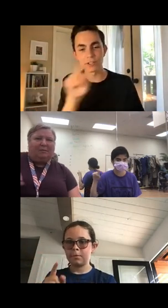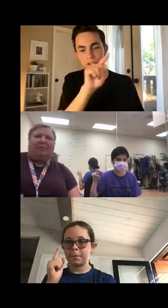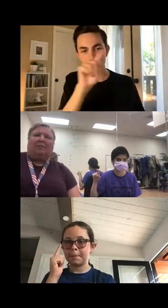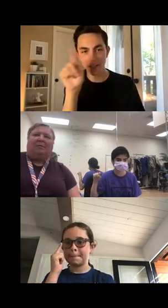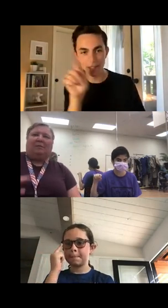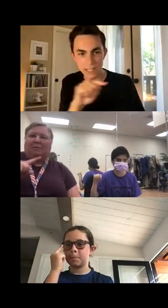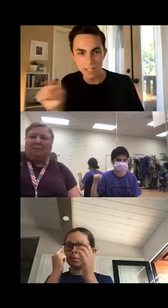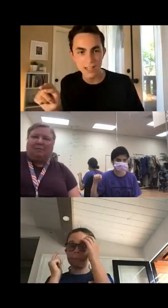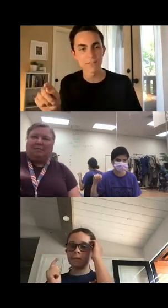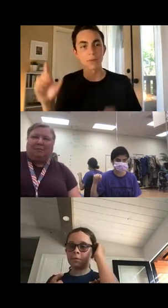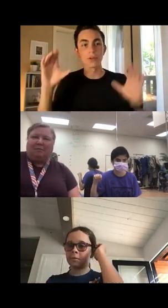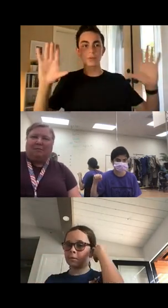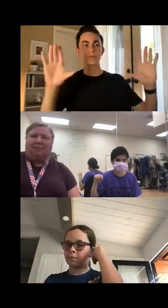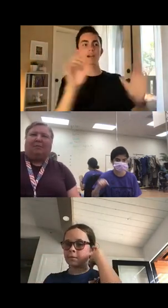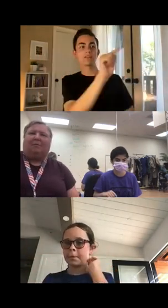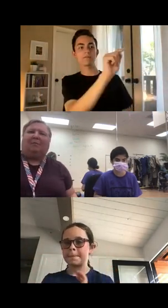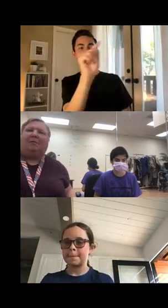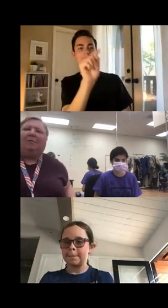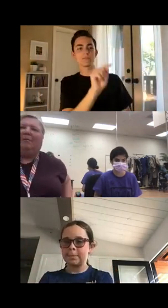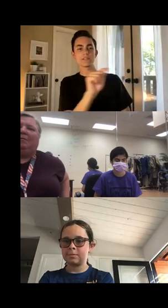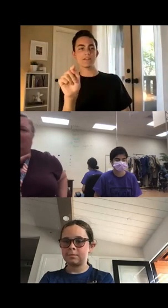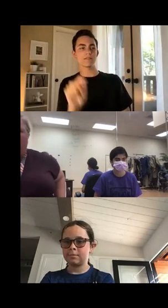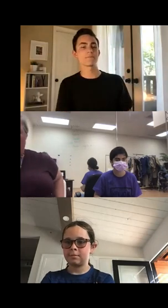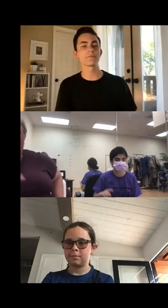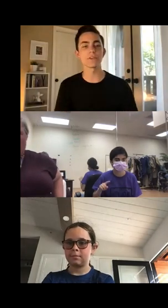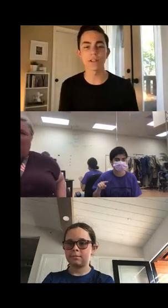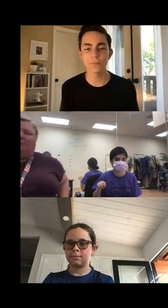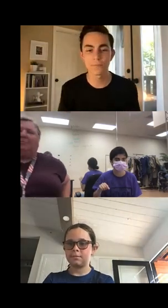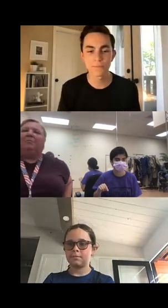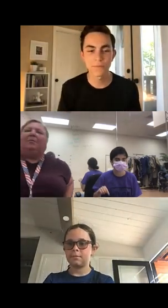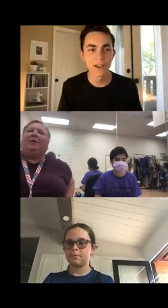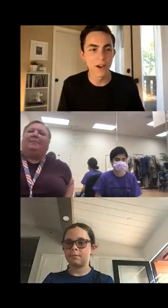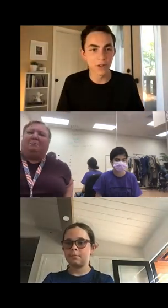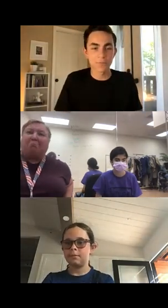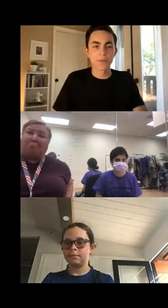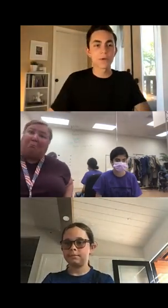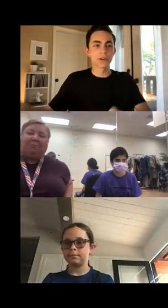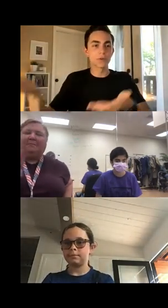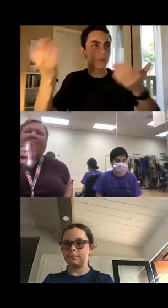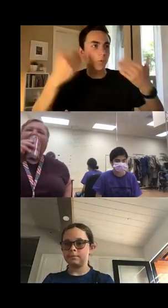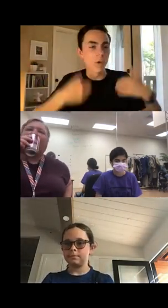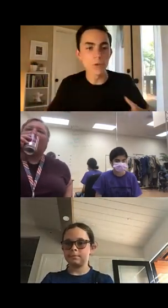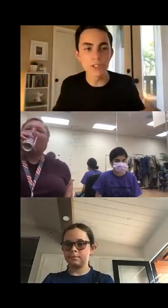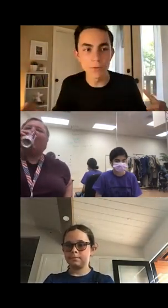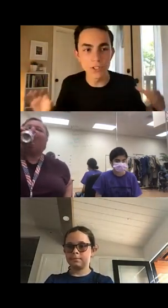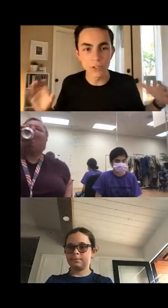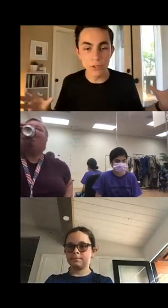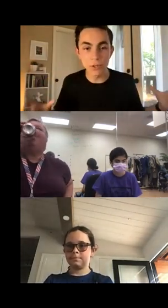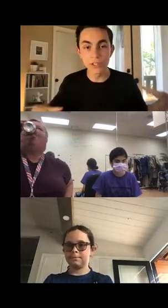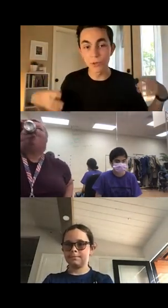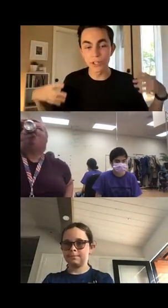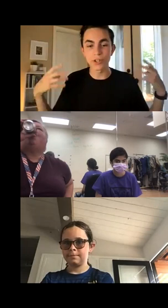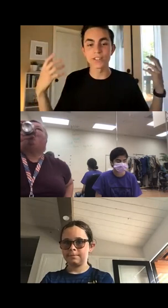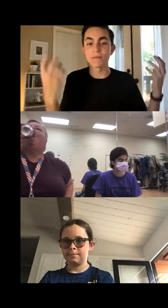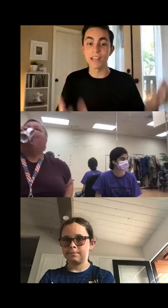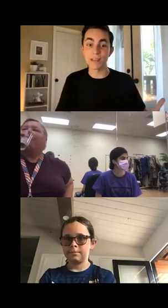one, you're just drawing Z from your perspective. Z. There you go. Okay, we're going to run through it one more time, just a little slower,